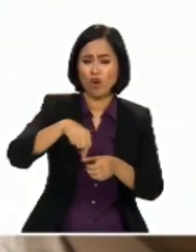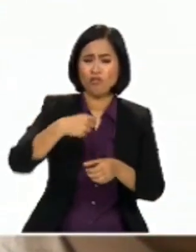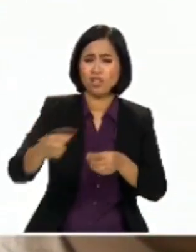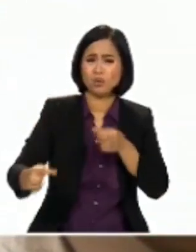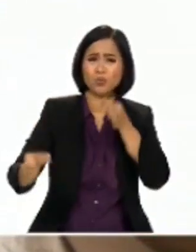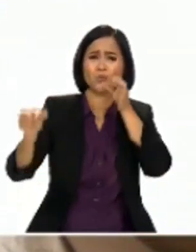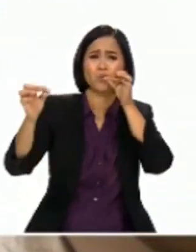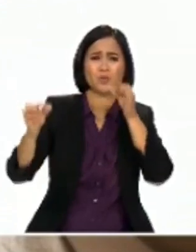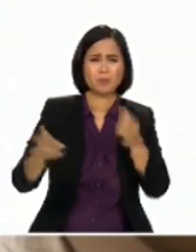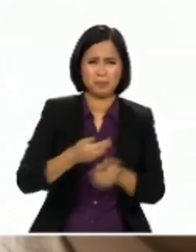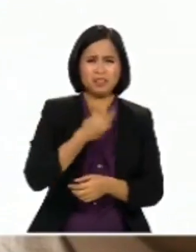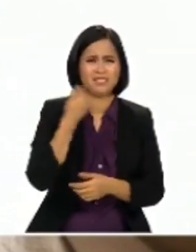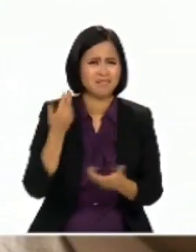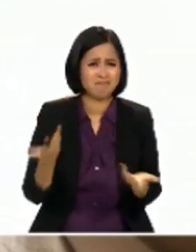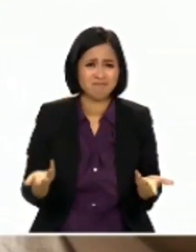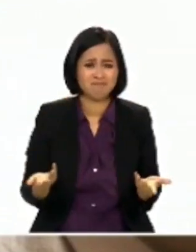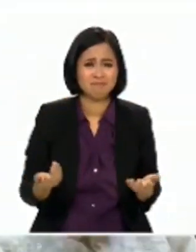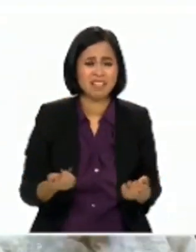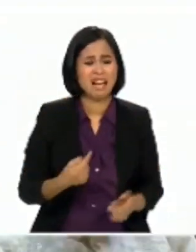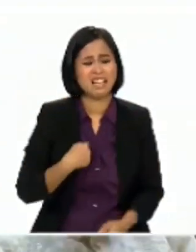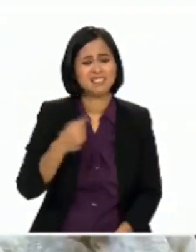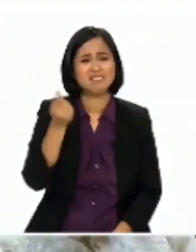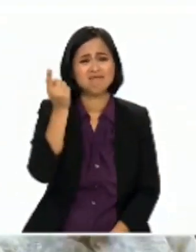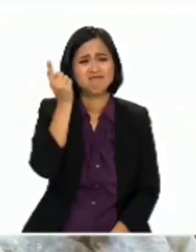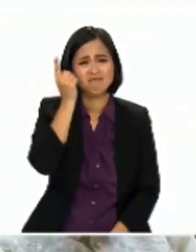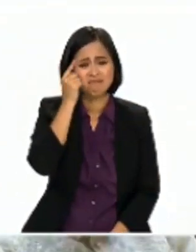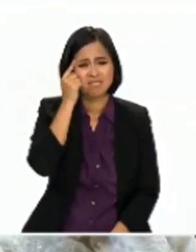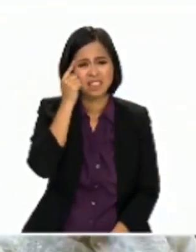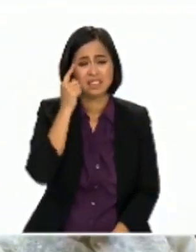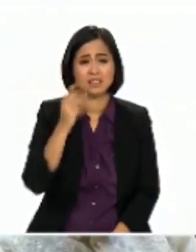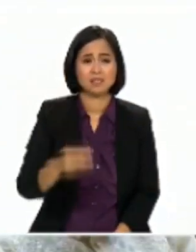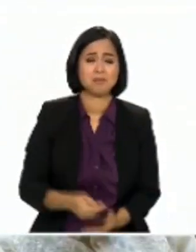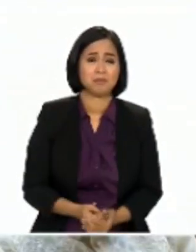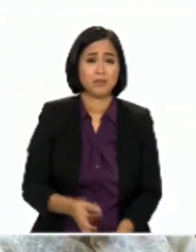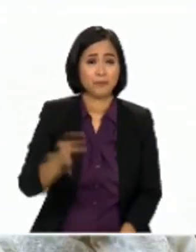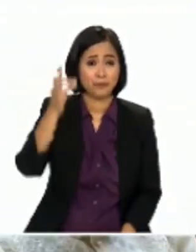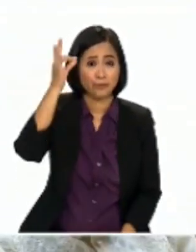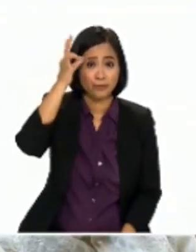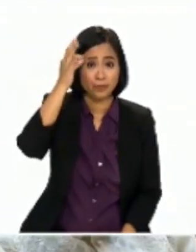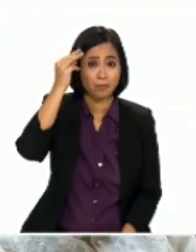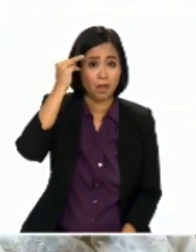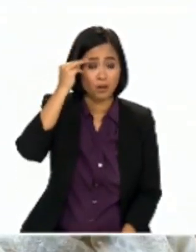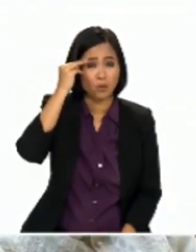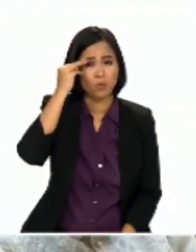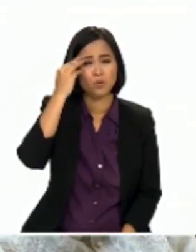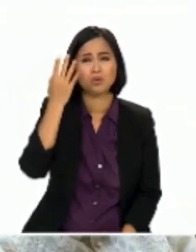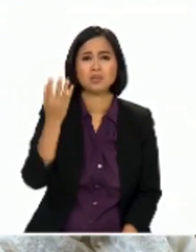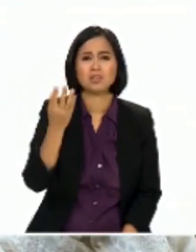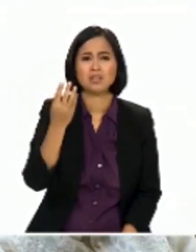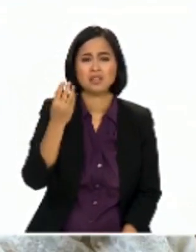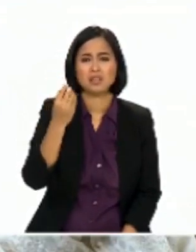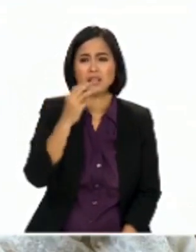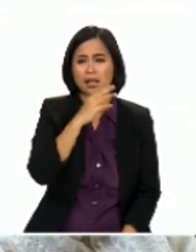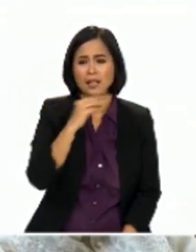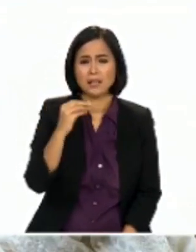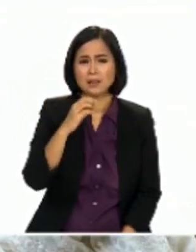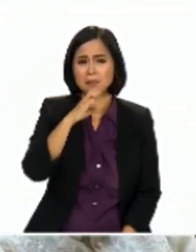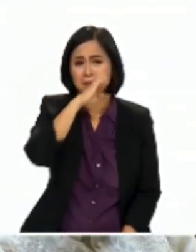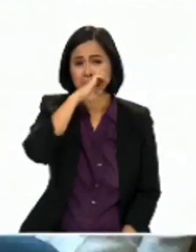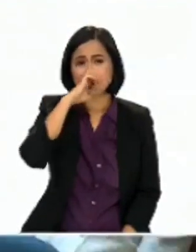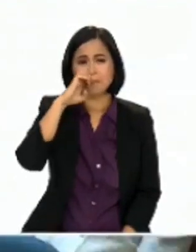coffee. I do not believe. I think Marcos and Estrada were